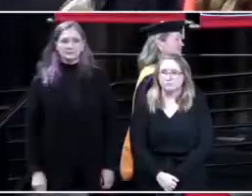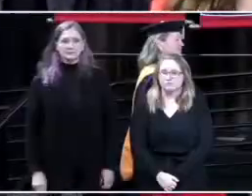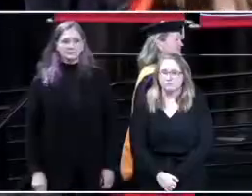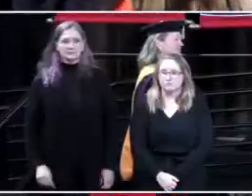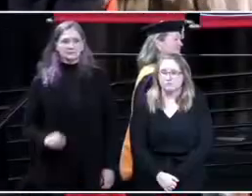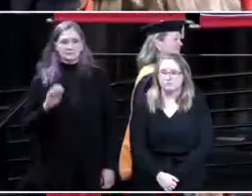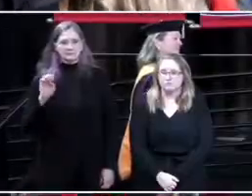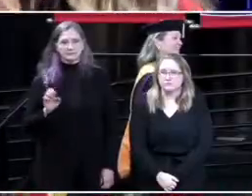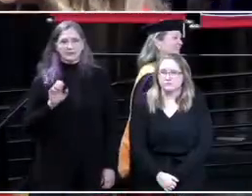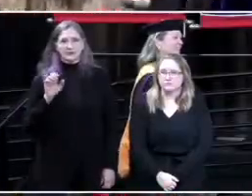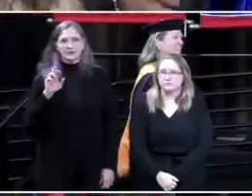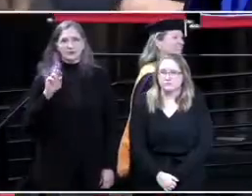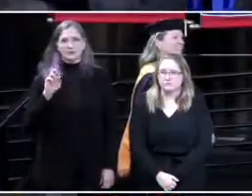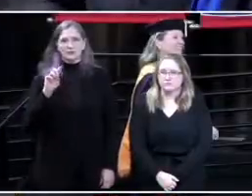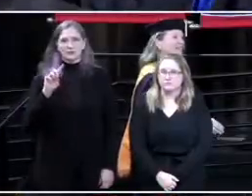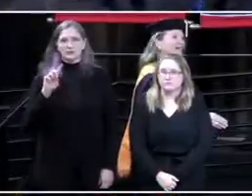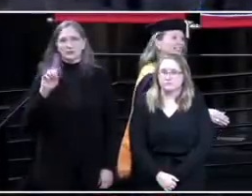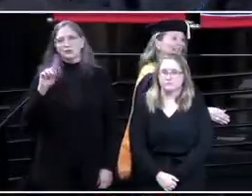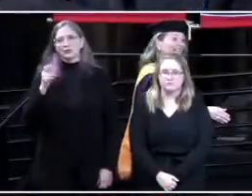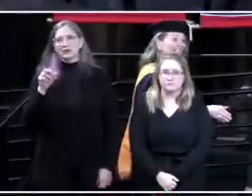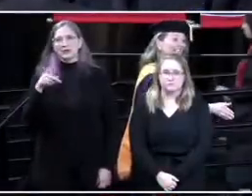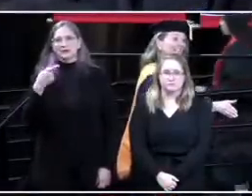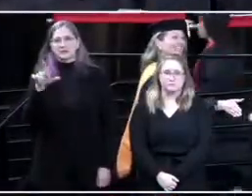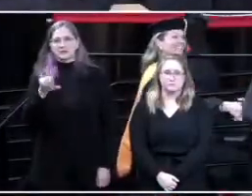Ezekiel Rodriguez,